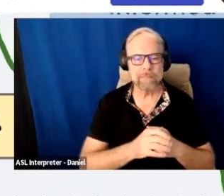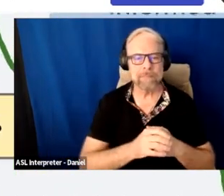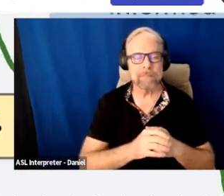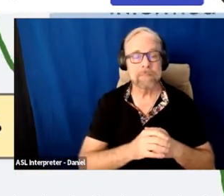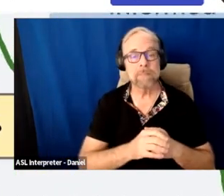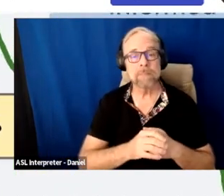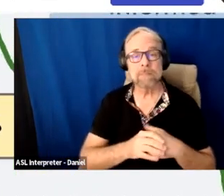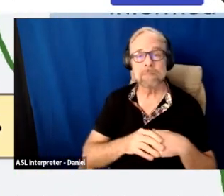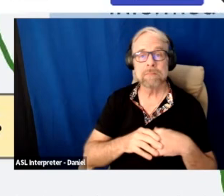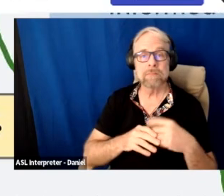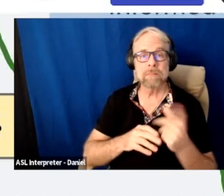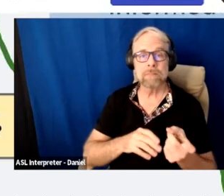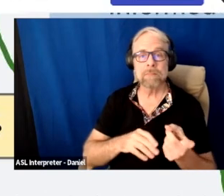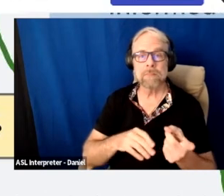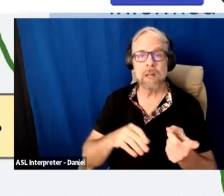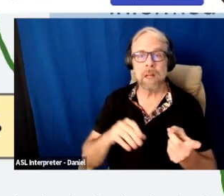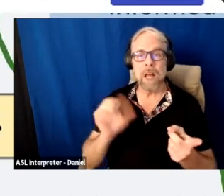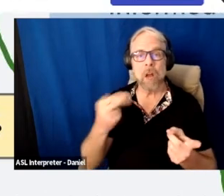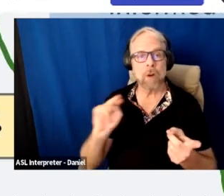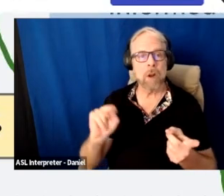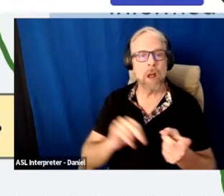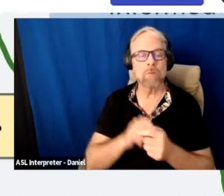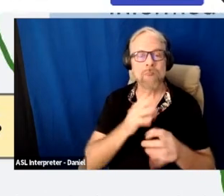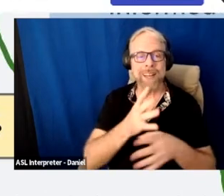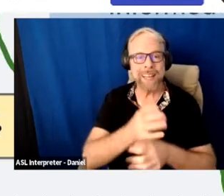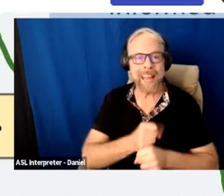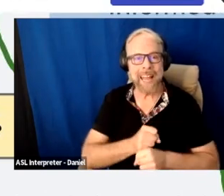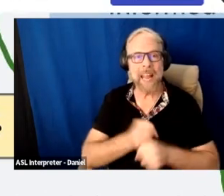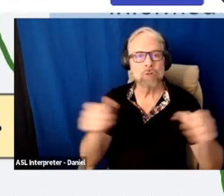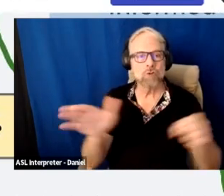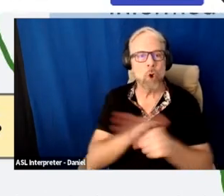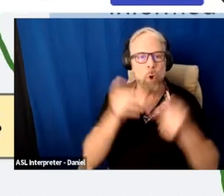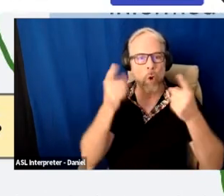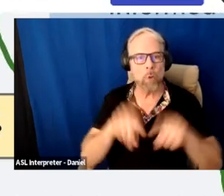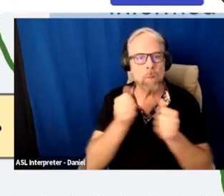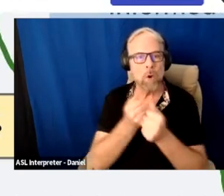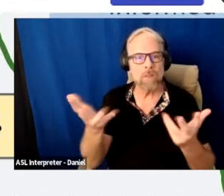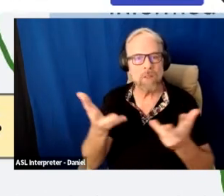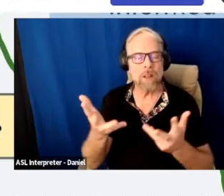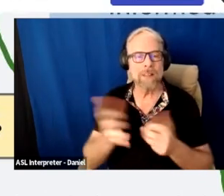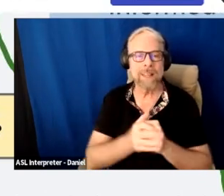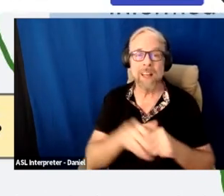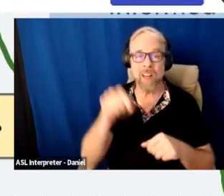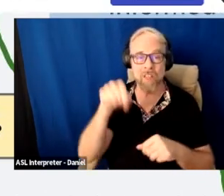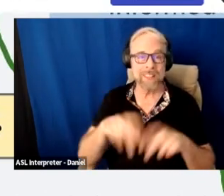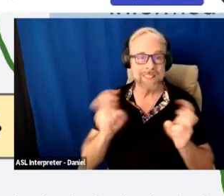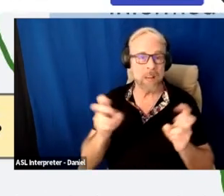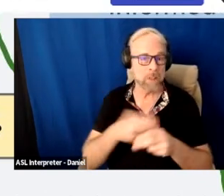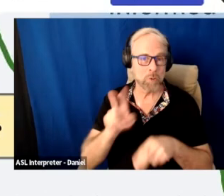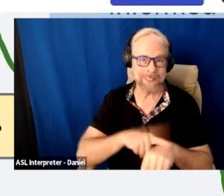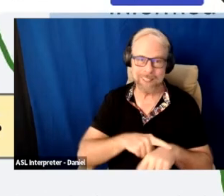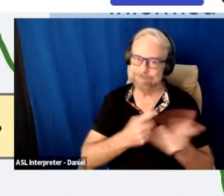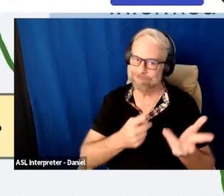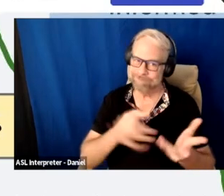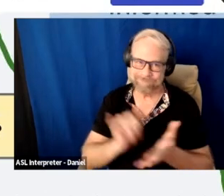And to be honest, reaching consensus on many things would be really hard in this, with a diverse topic in a short frame of time, which is why,